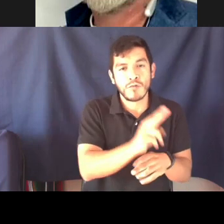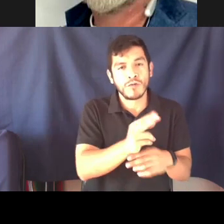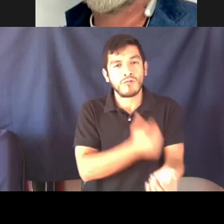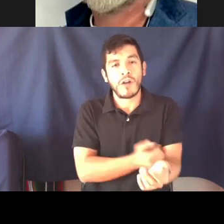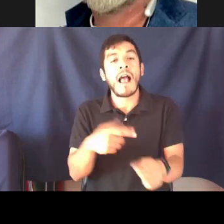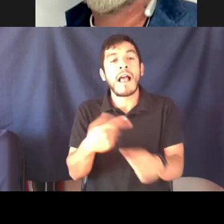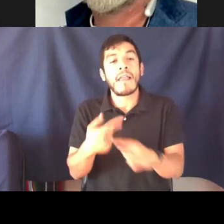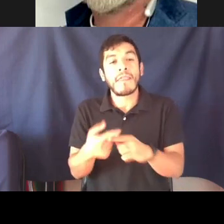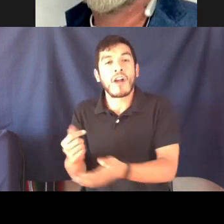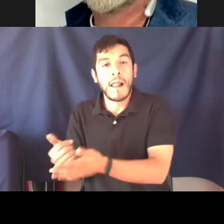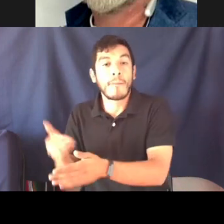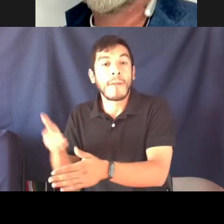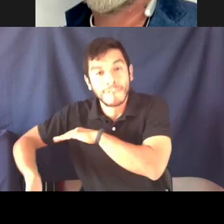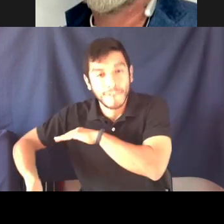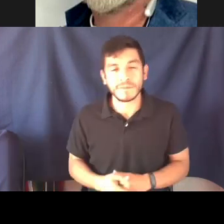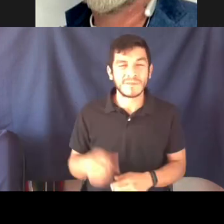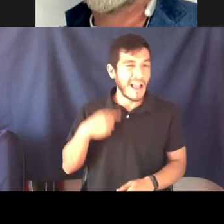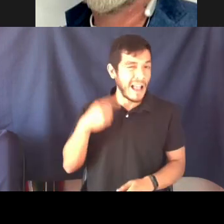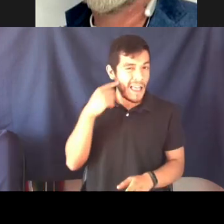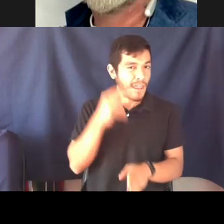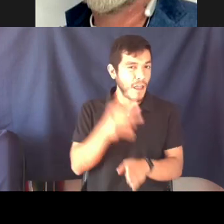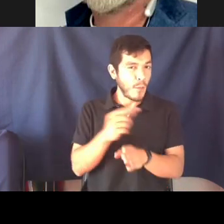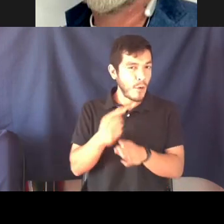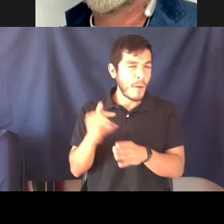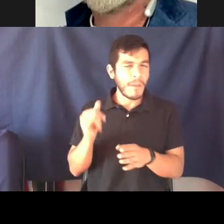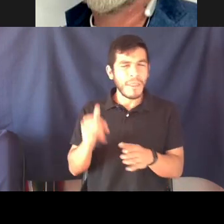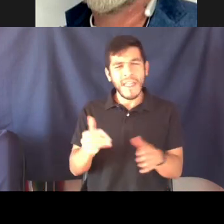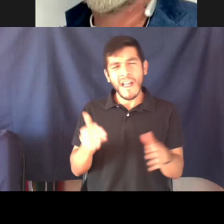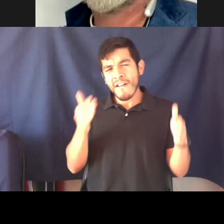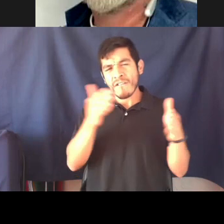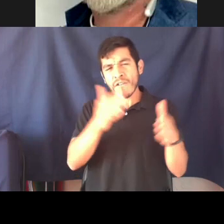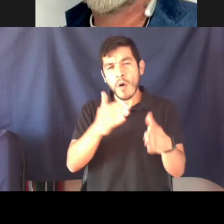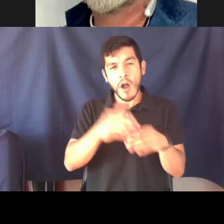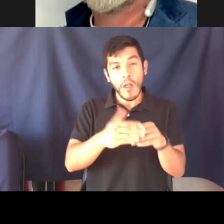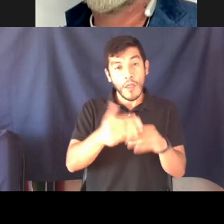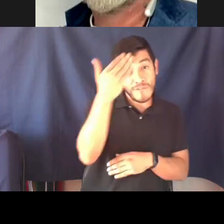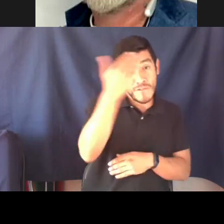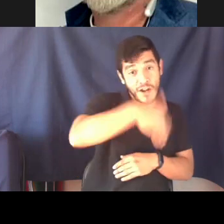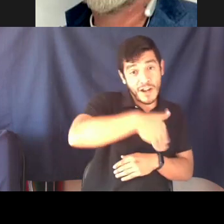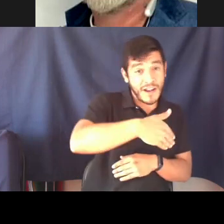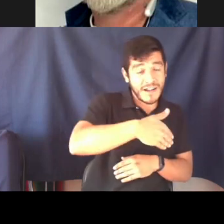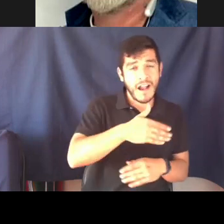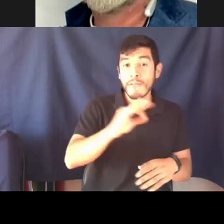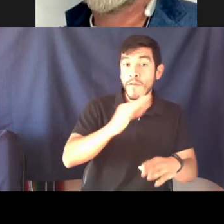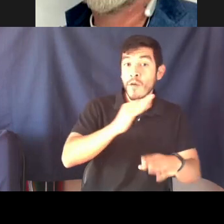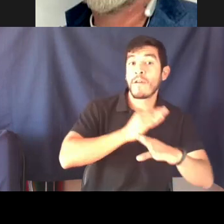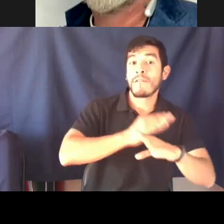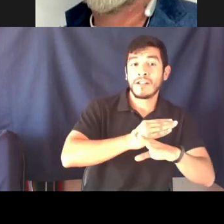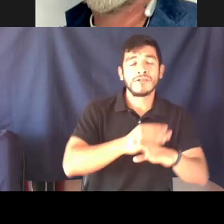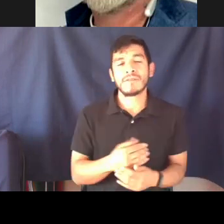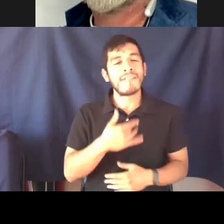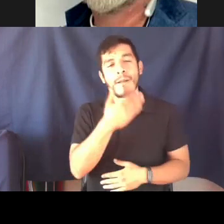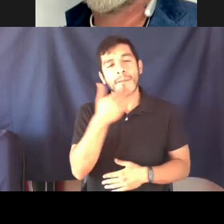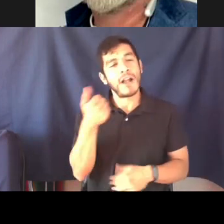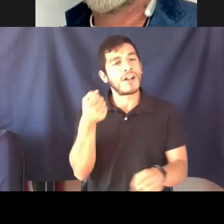think programs that can focus on the front end, obviously I think have a longer and better impact over time. Doesn't